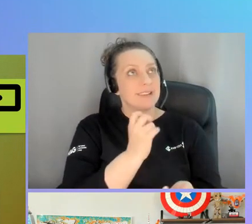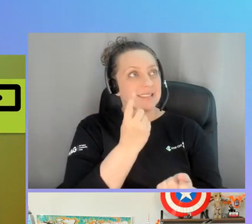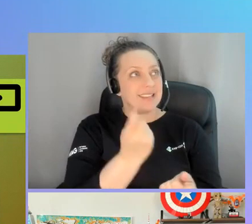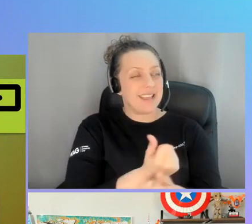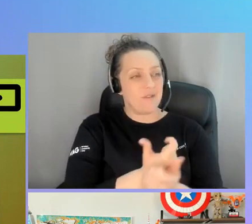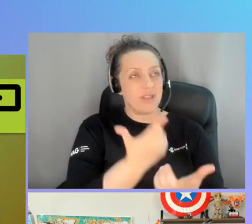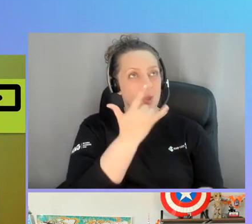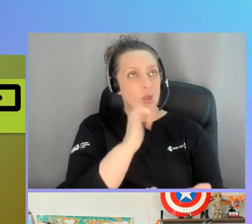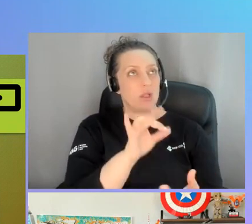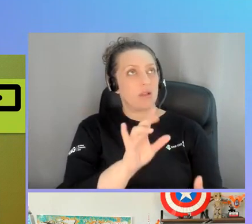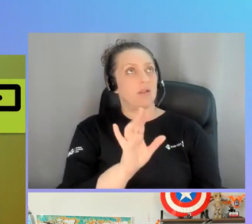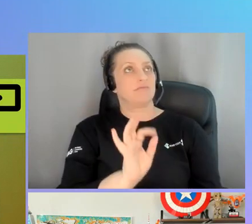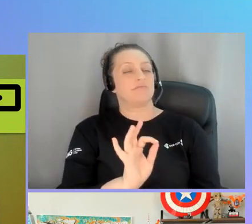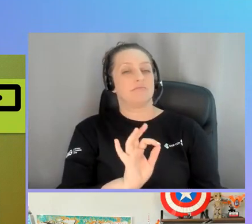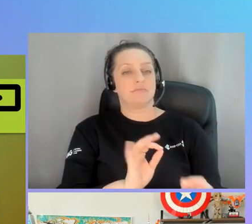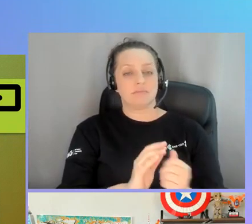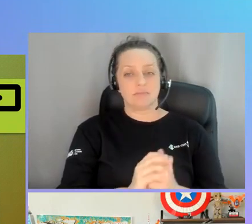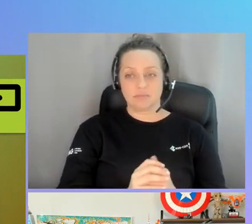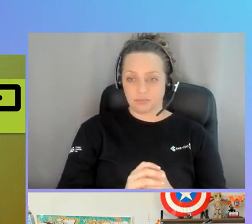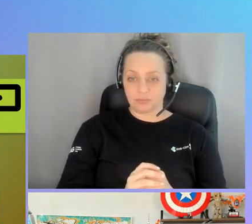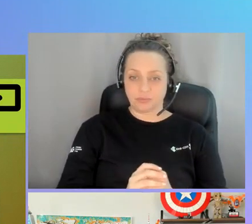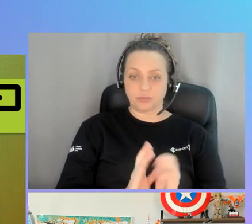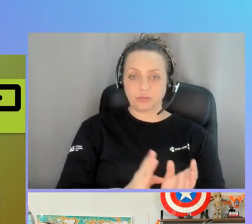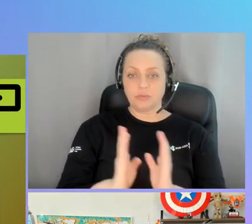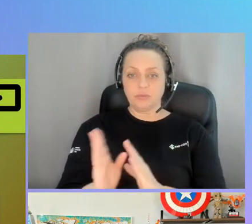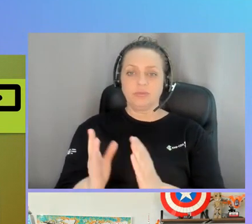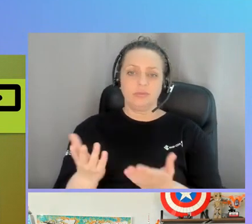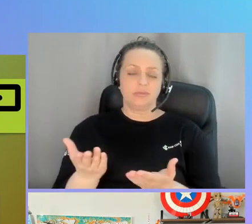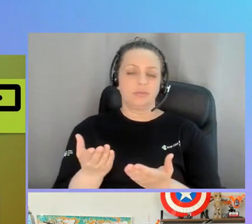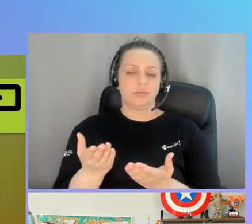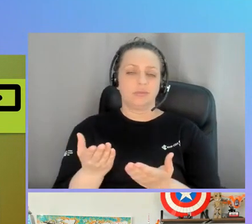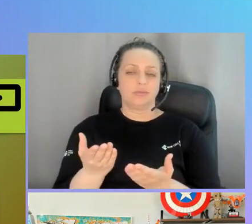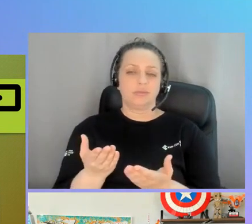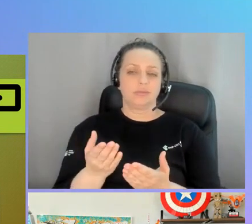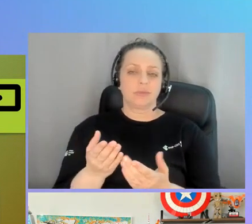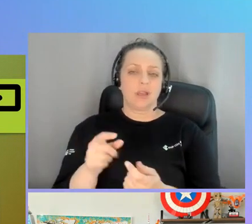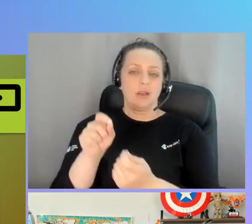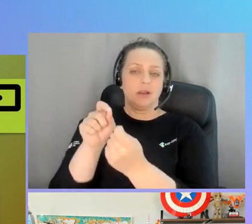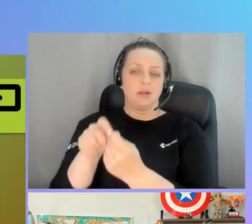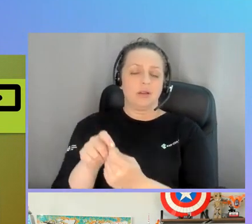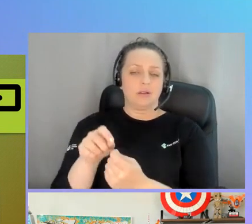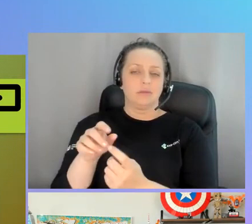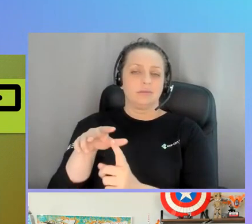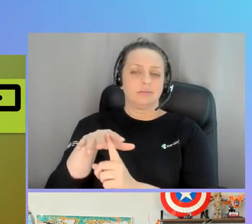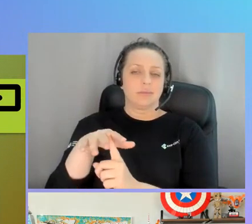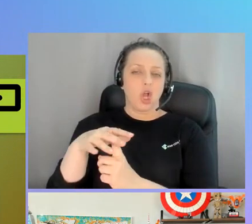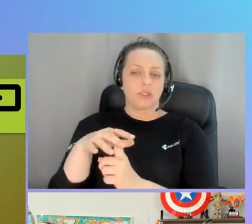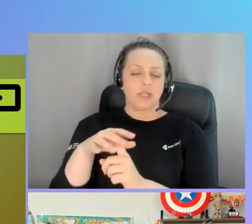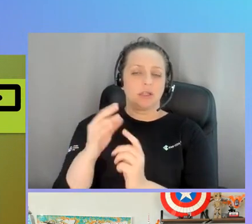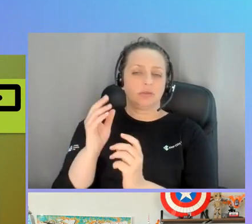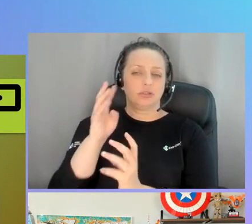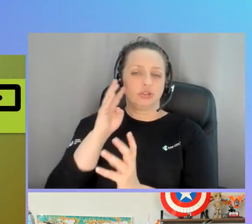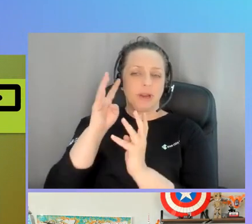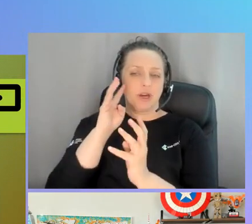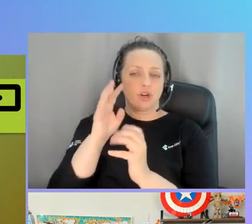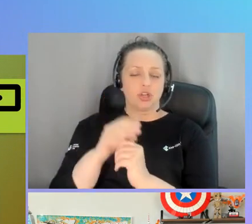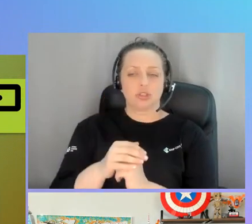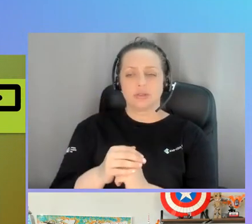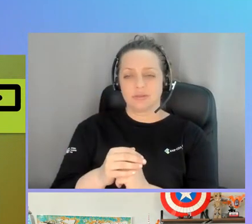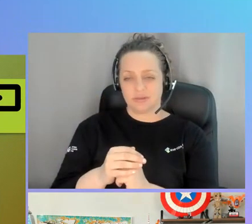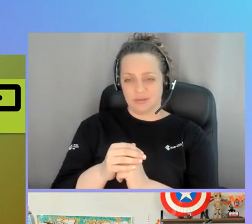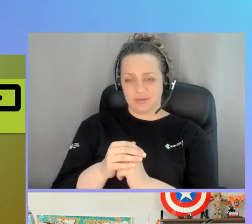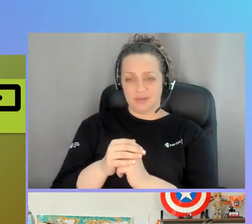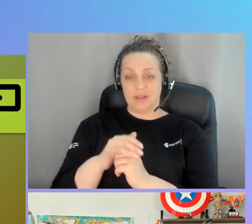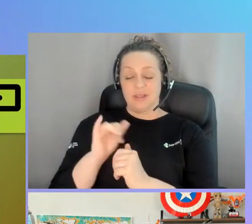what good looks like. Content creators is an interesting one because you can take this one in a lot of